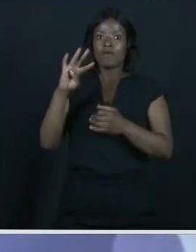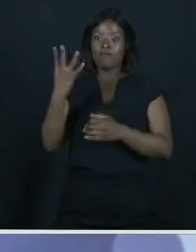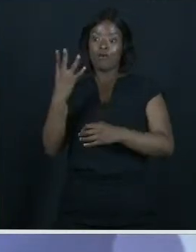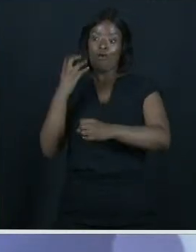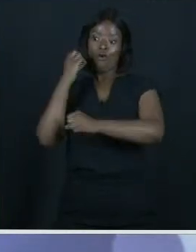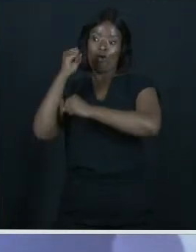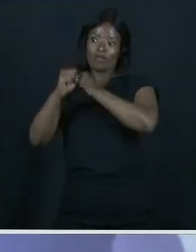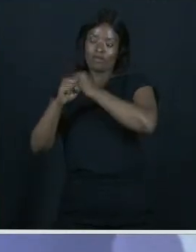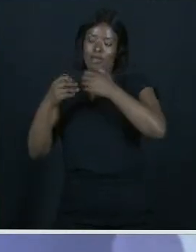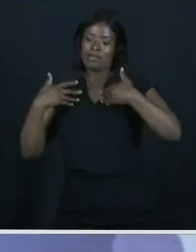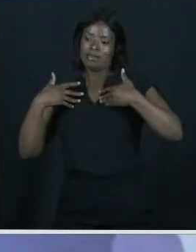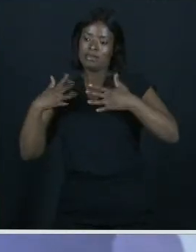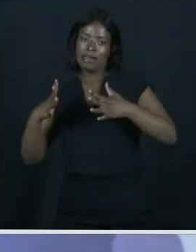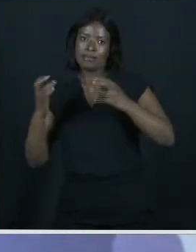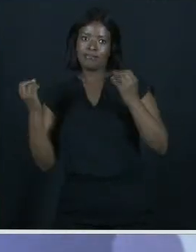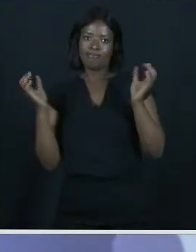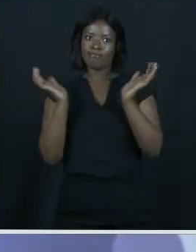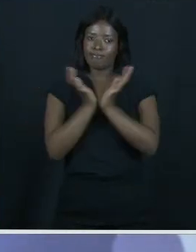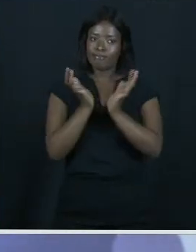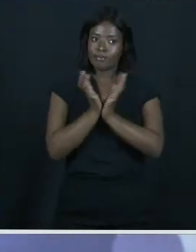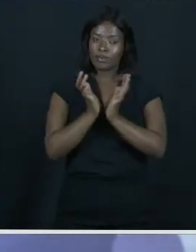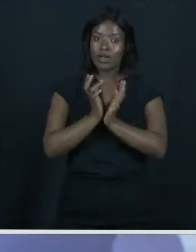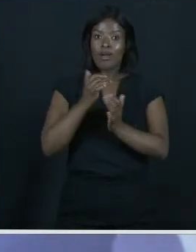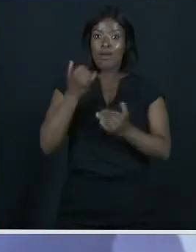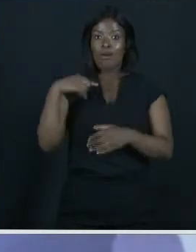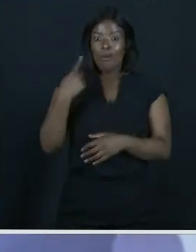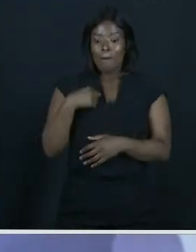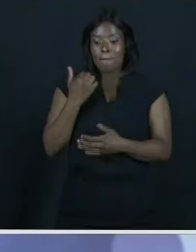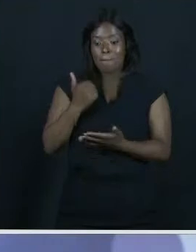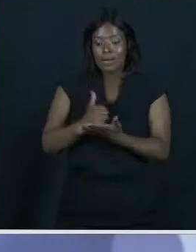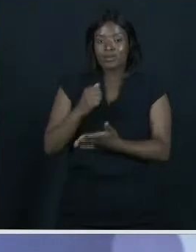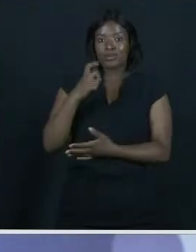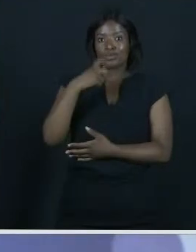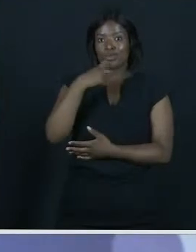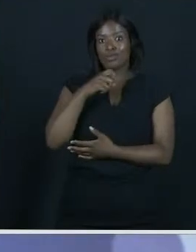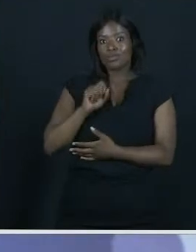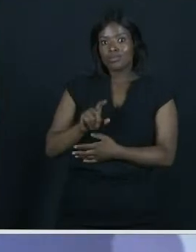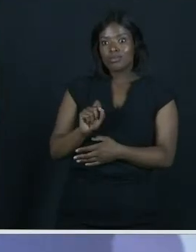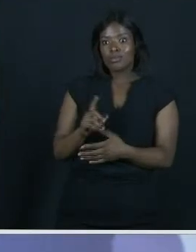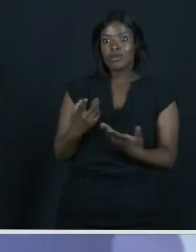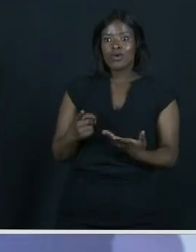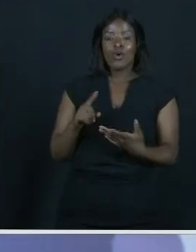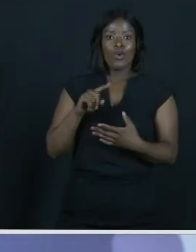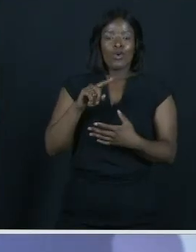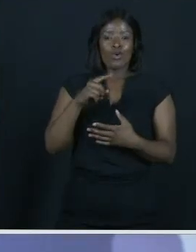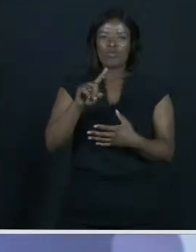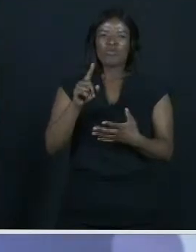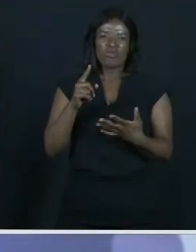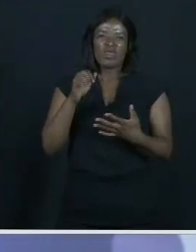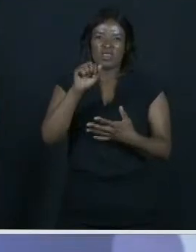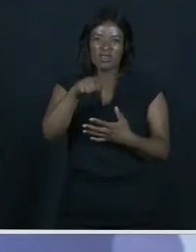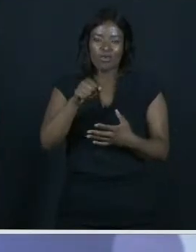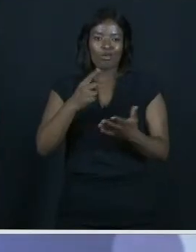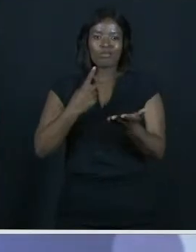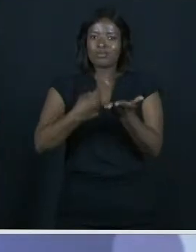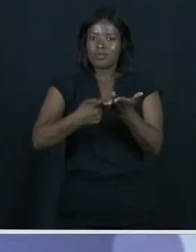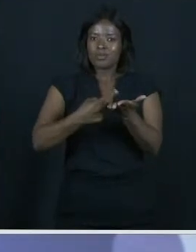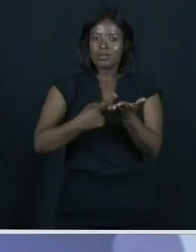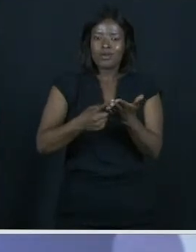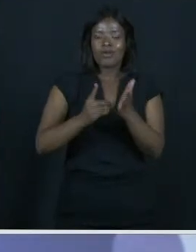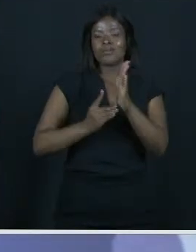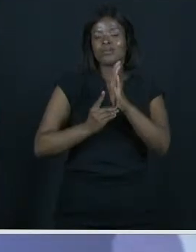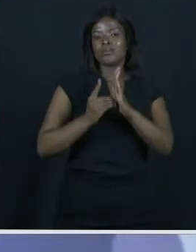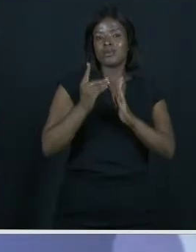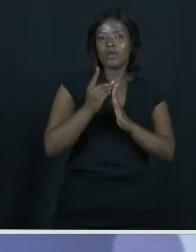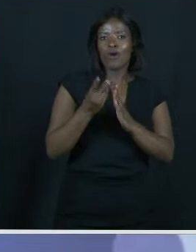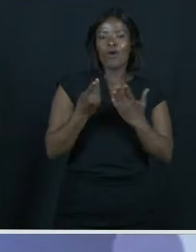summit. We must use this collaborative space to critically discuss the